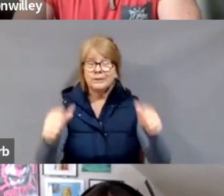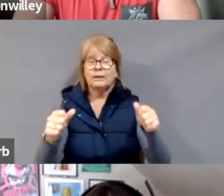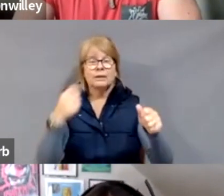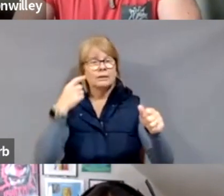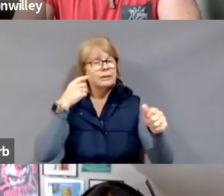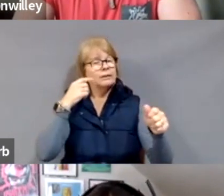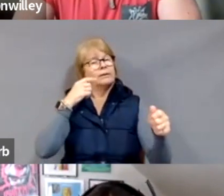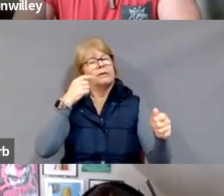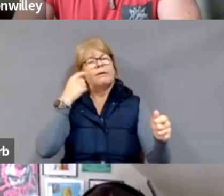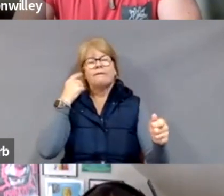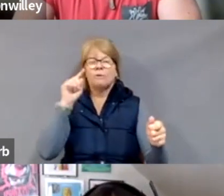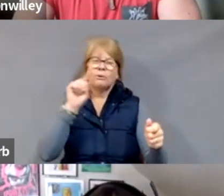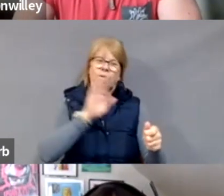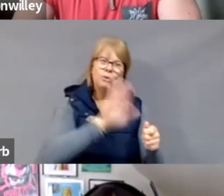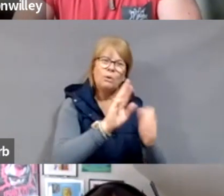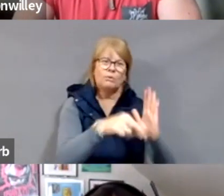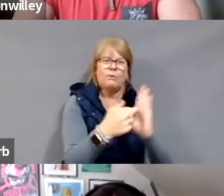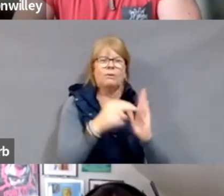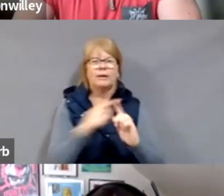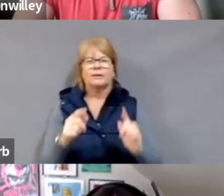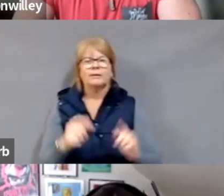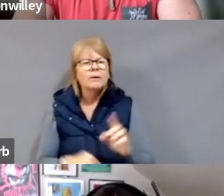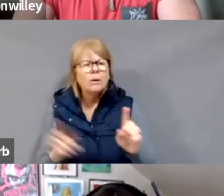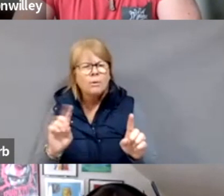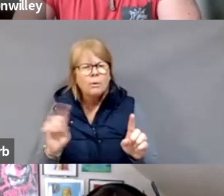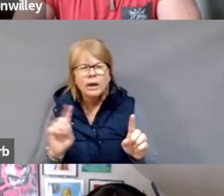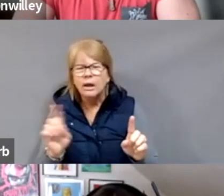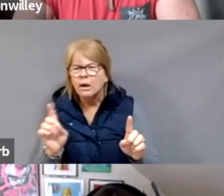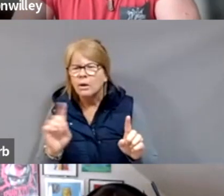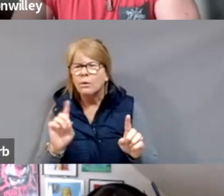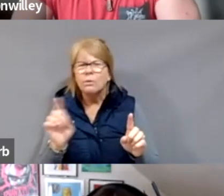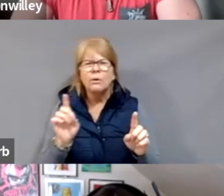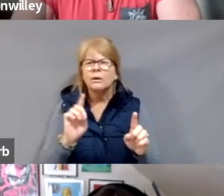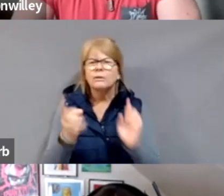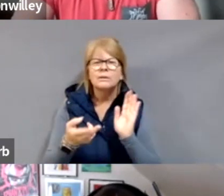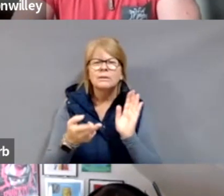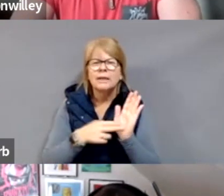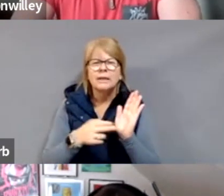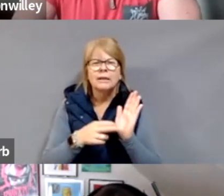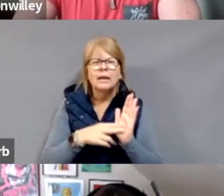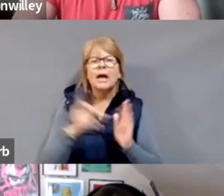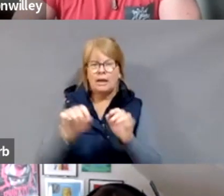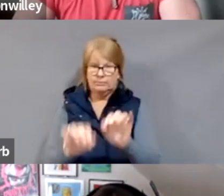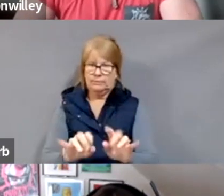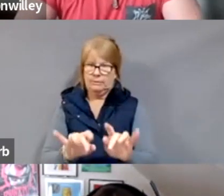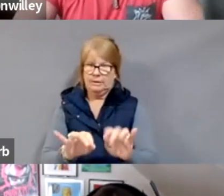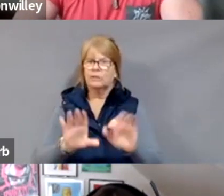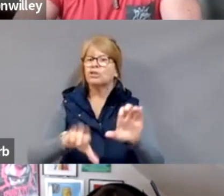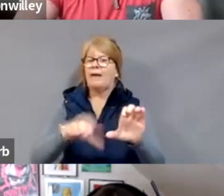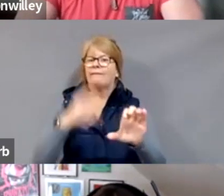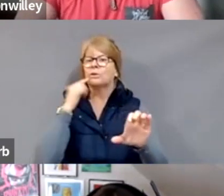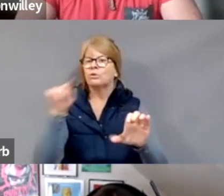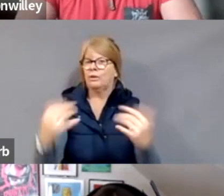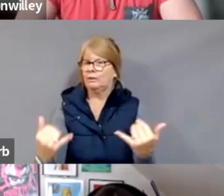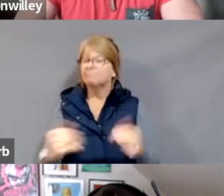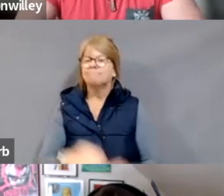you specifically. So where do you find where do you sign up for this list? I'm just posting it in chat right away. Yeah. Thank